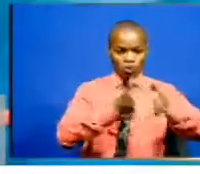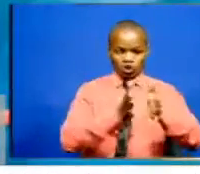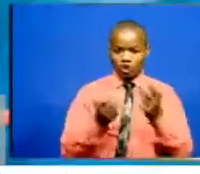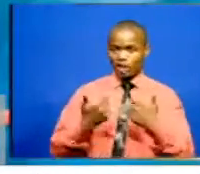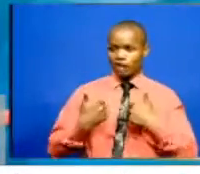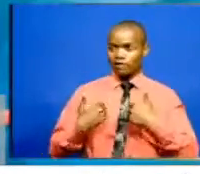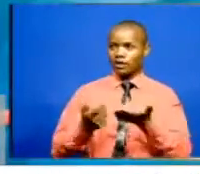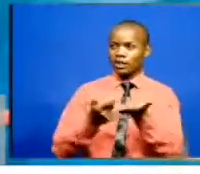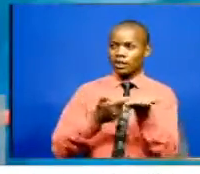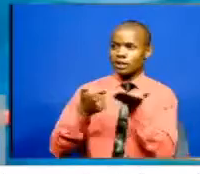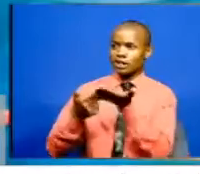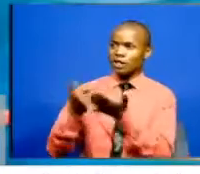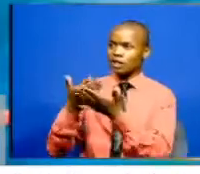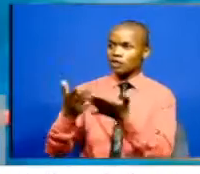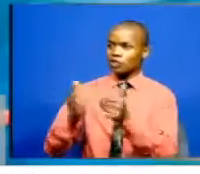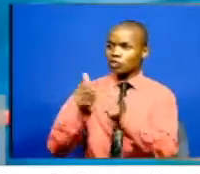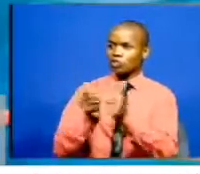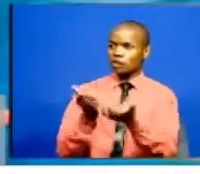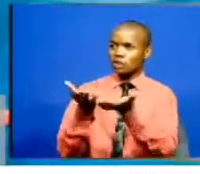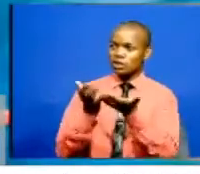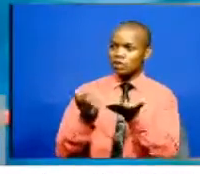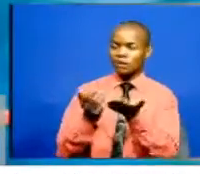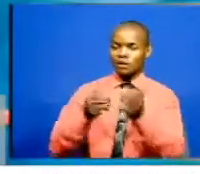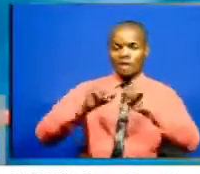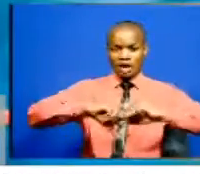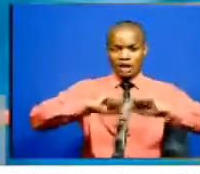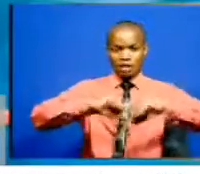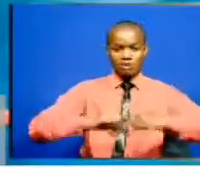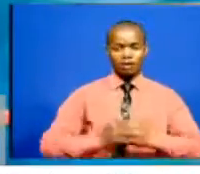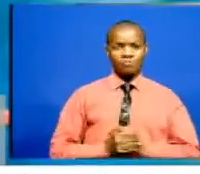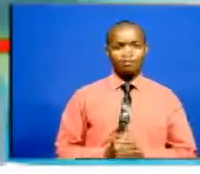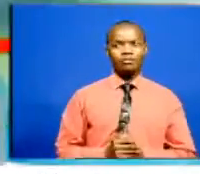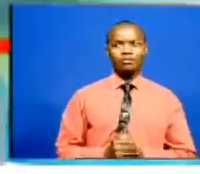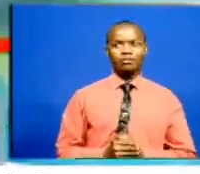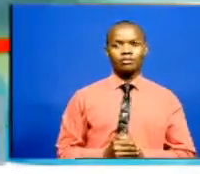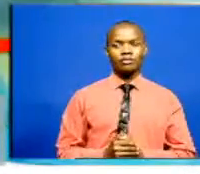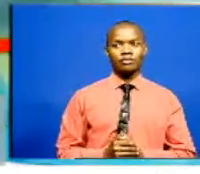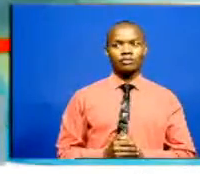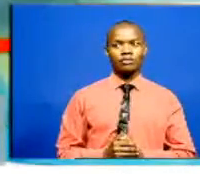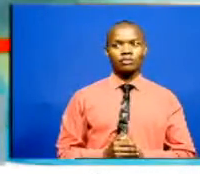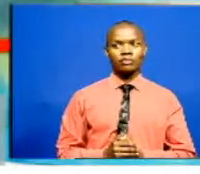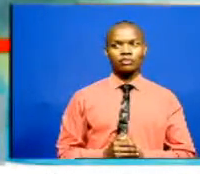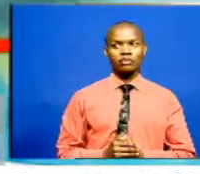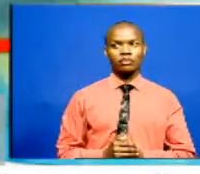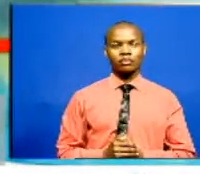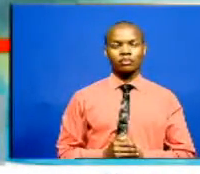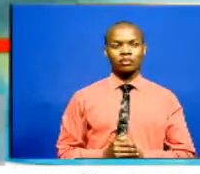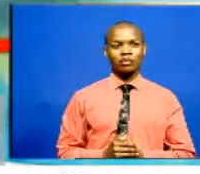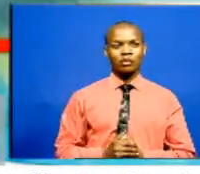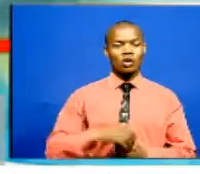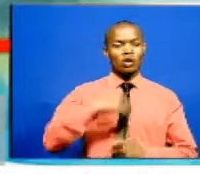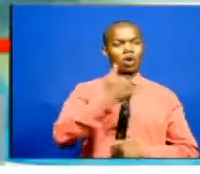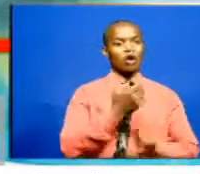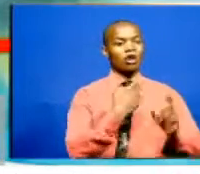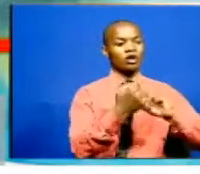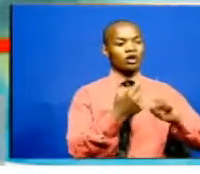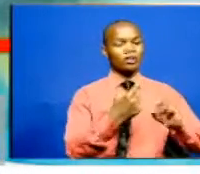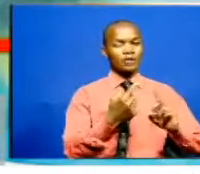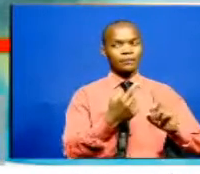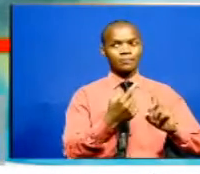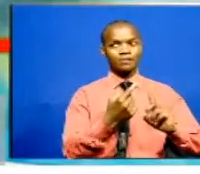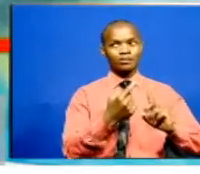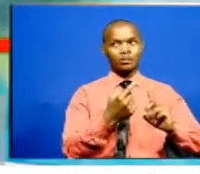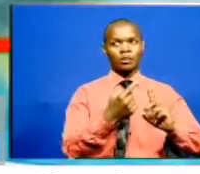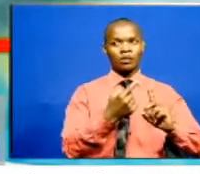the substantive matters that require negotiation. And of course, we talk about survival for the fittest, but